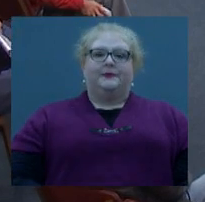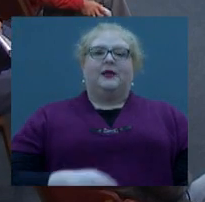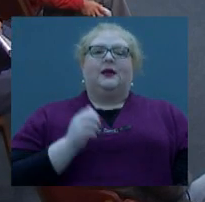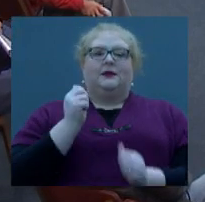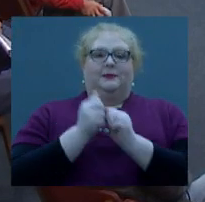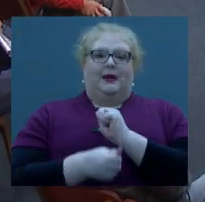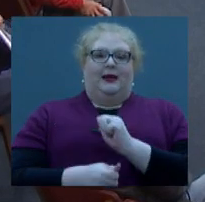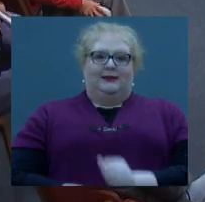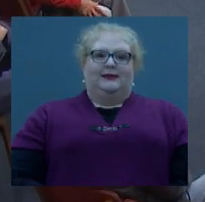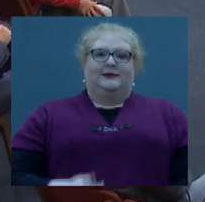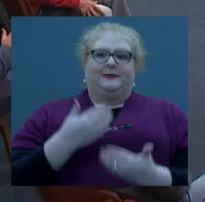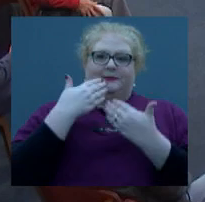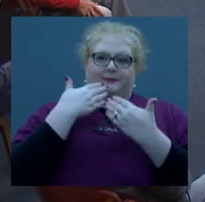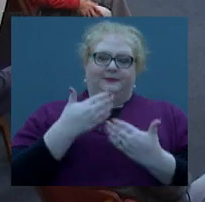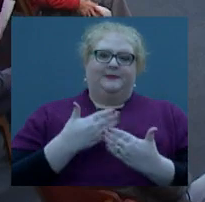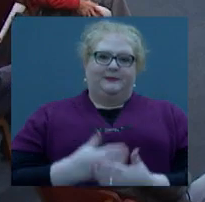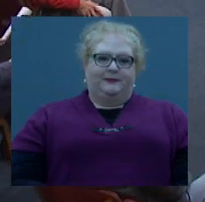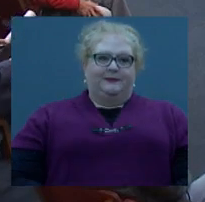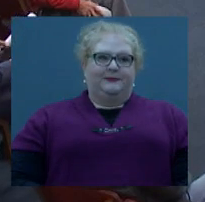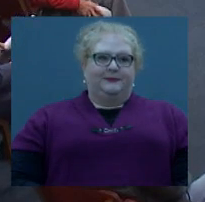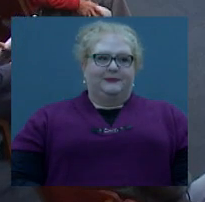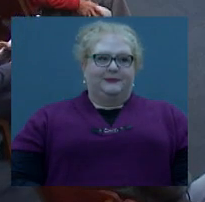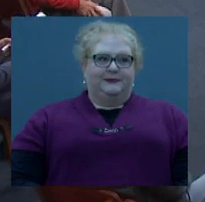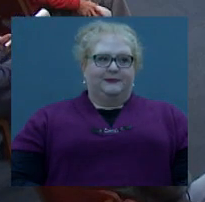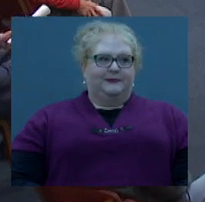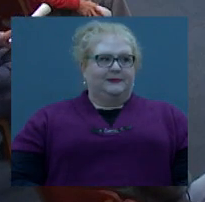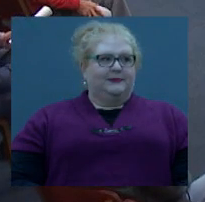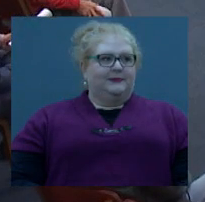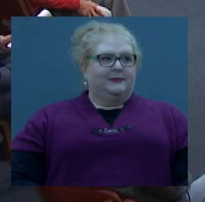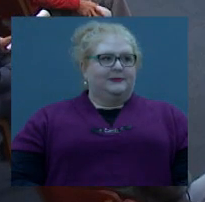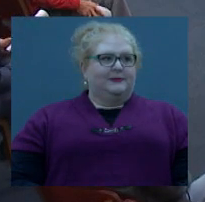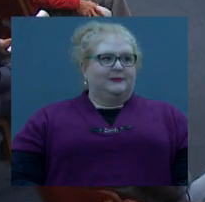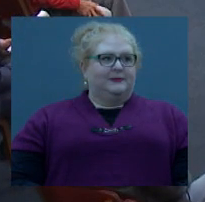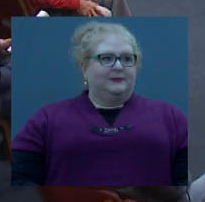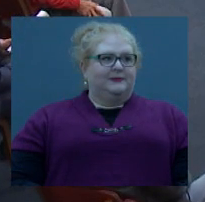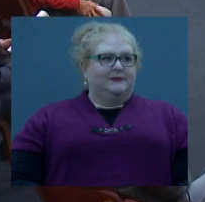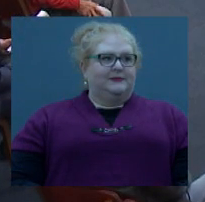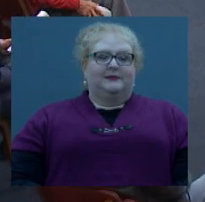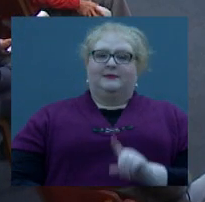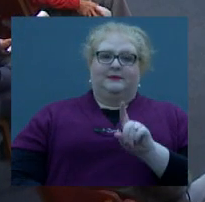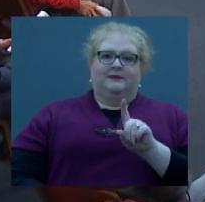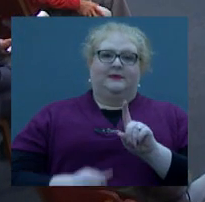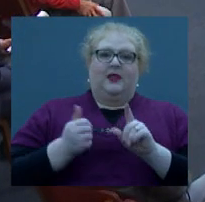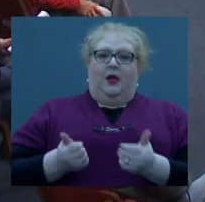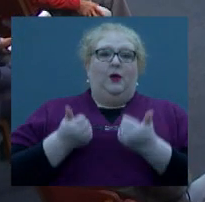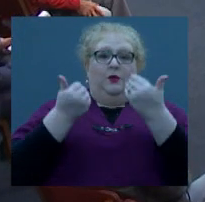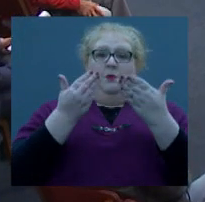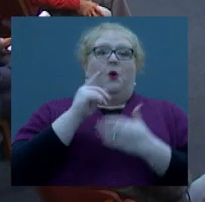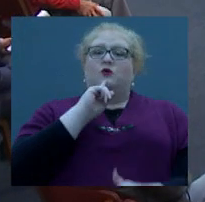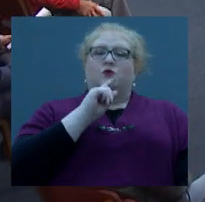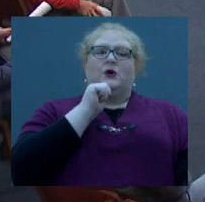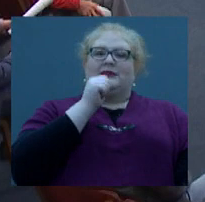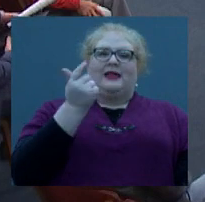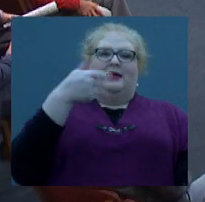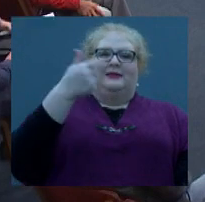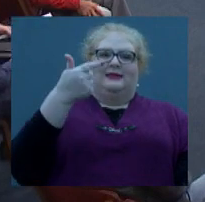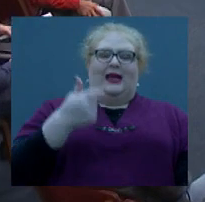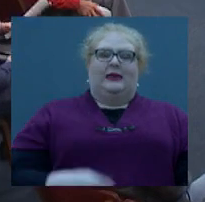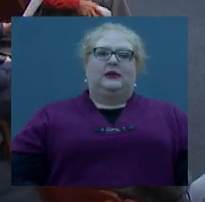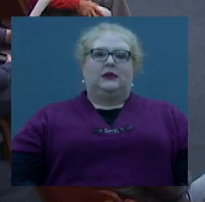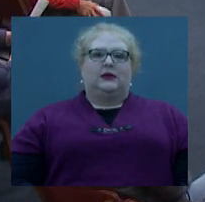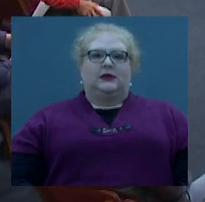Motion passes. Thank you. For a second, Pardon? I don't think the motion was seconded. I'm deaf.